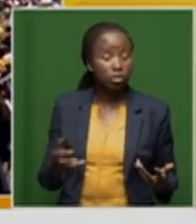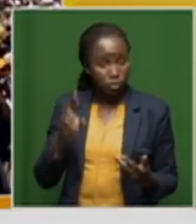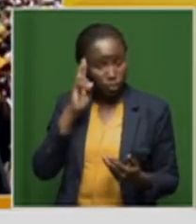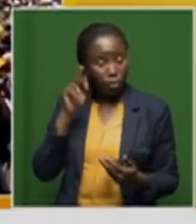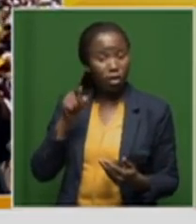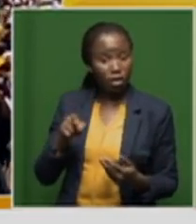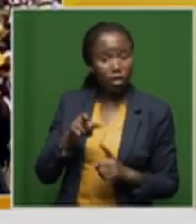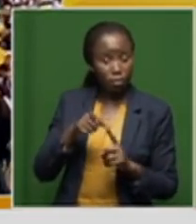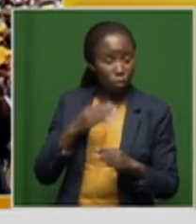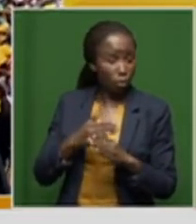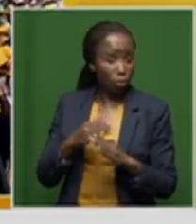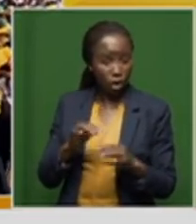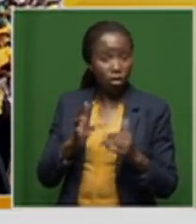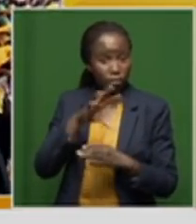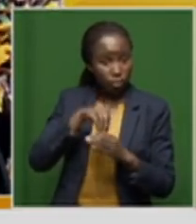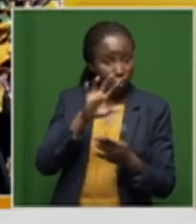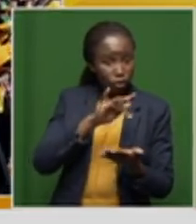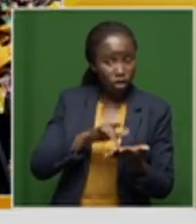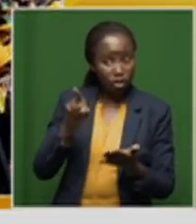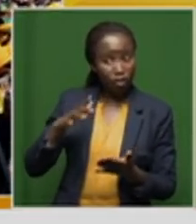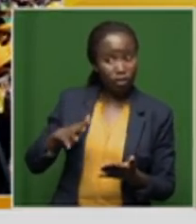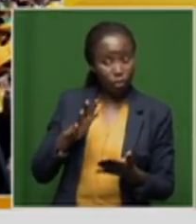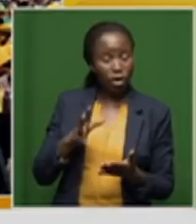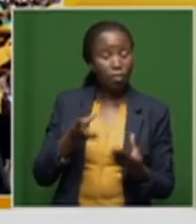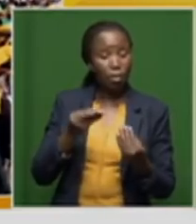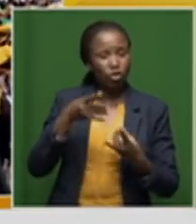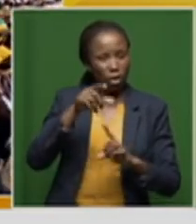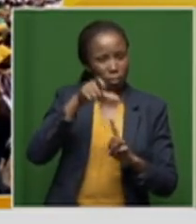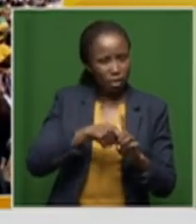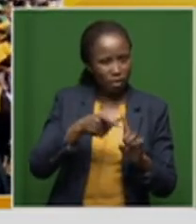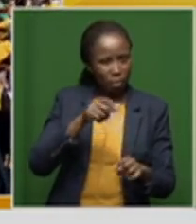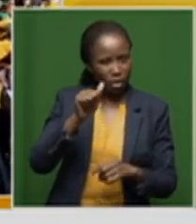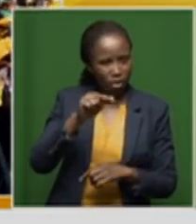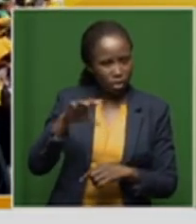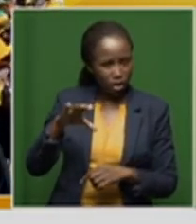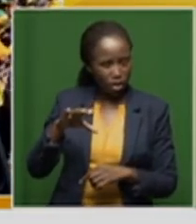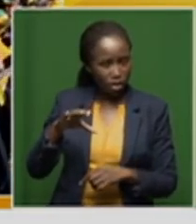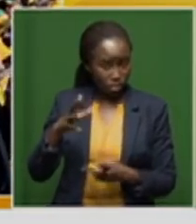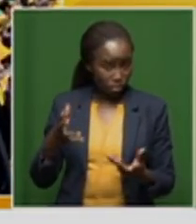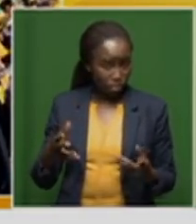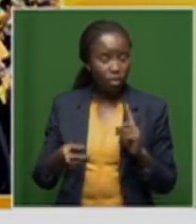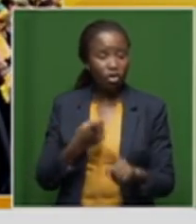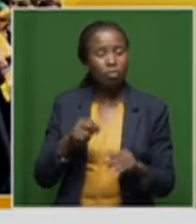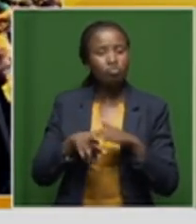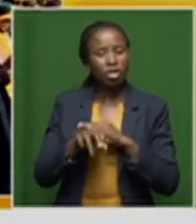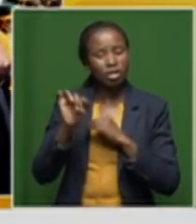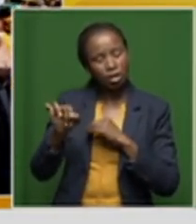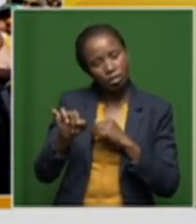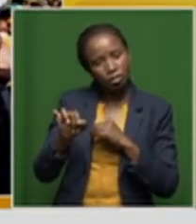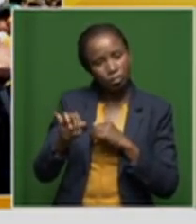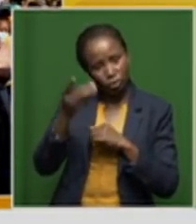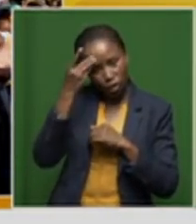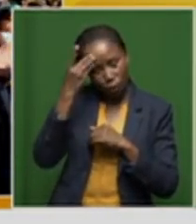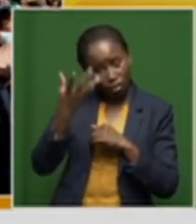contender for the position. She wants to be re-elected as the chairperson of the ANC in its largest region in eThekwini. And